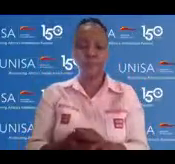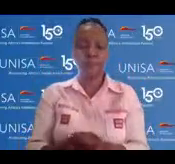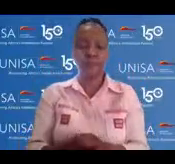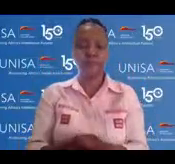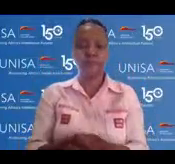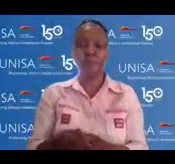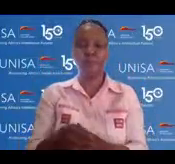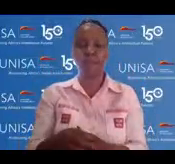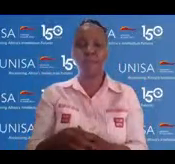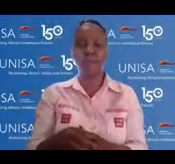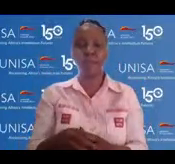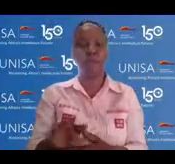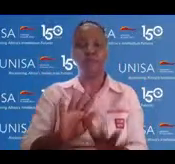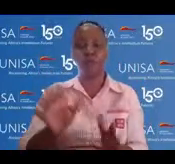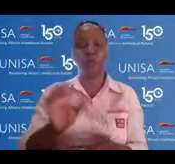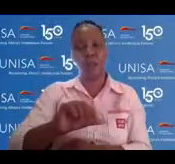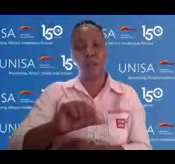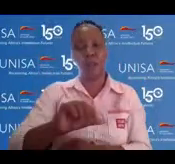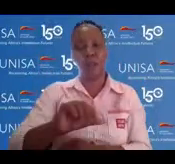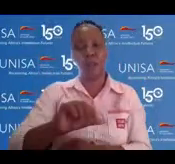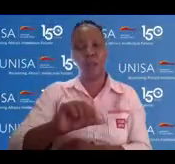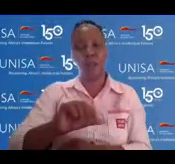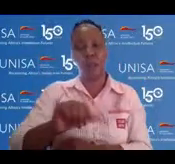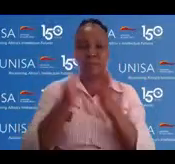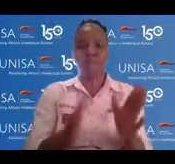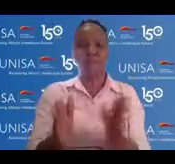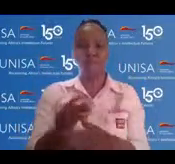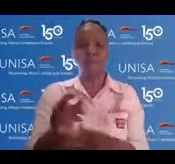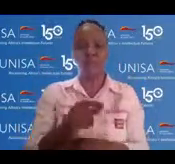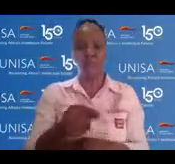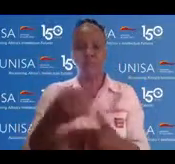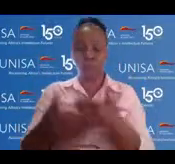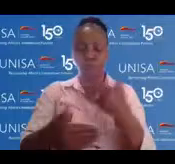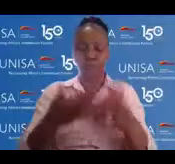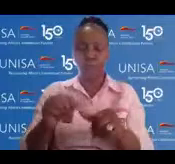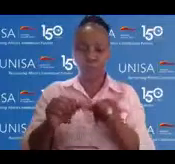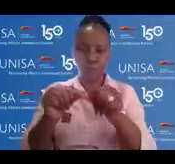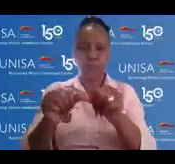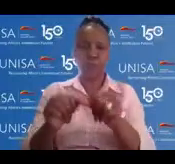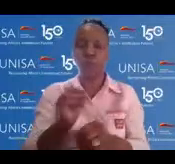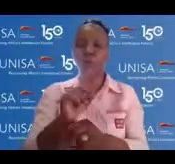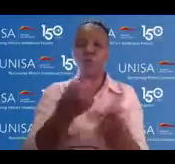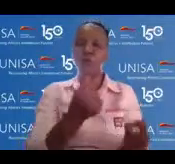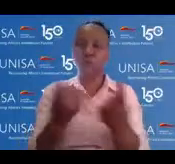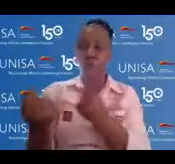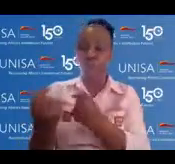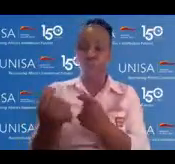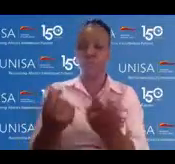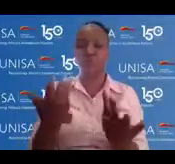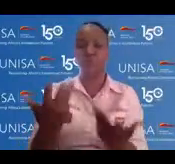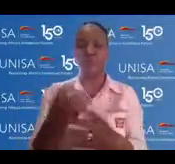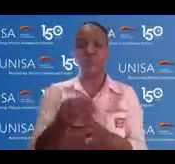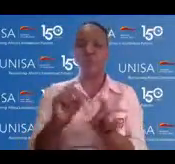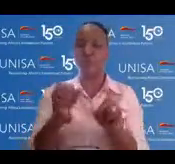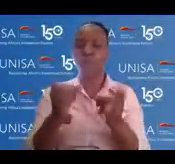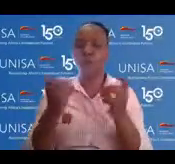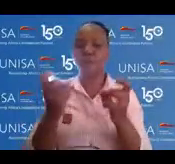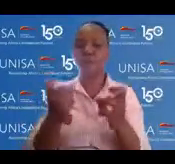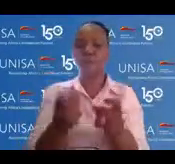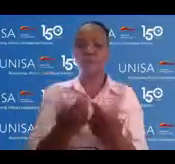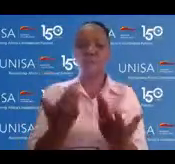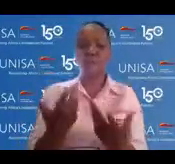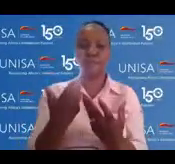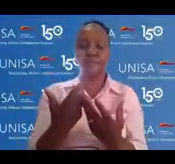because that one is going to continue. All right, so what I'm going to do is then let me quickly exit my